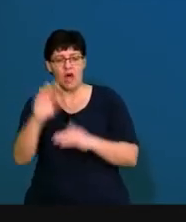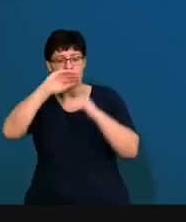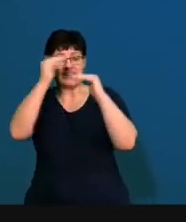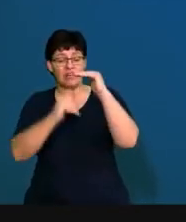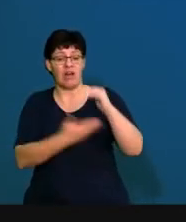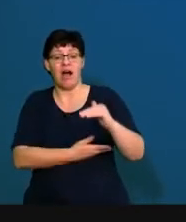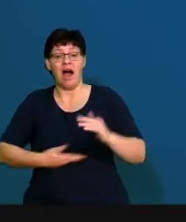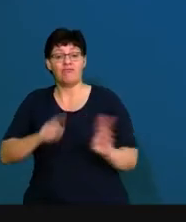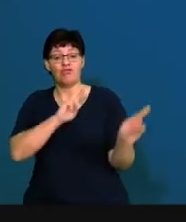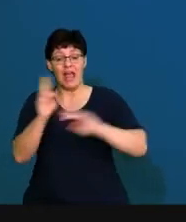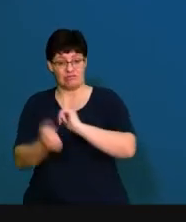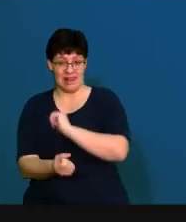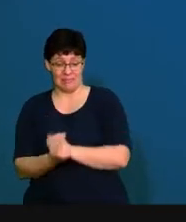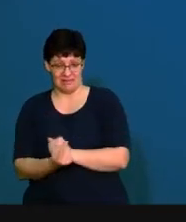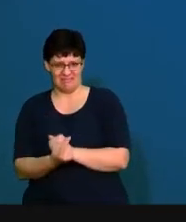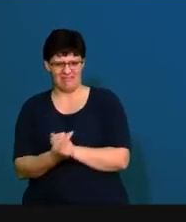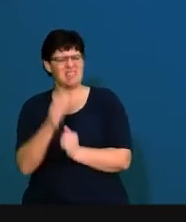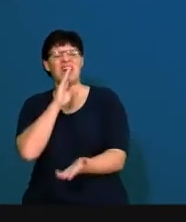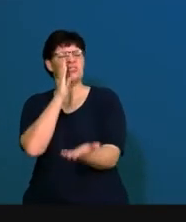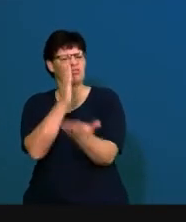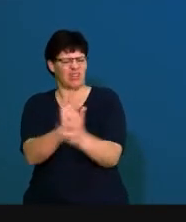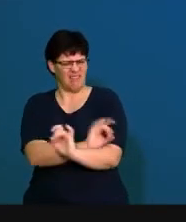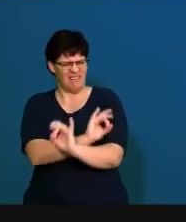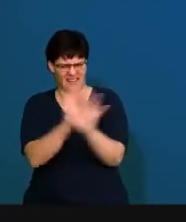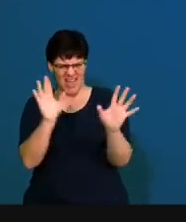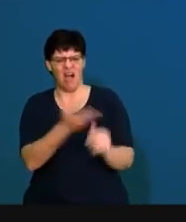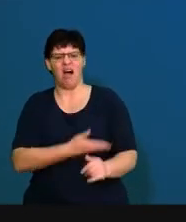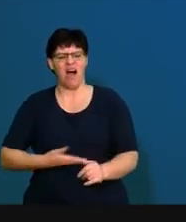takes place, okay? So these are straightforward kind of,